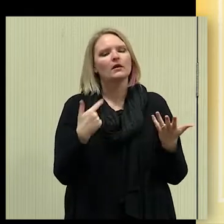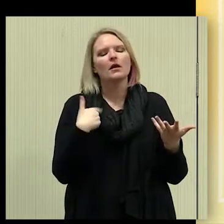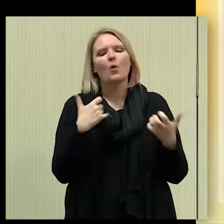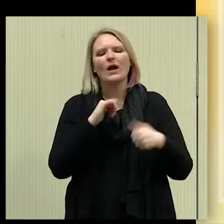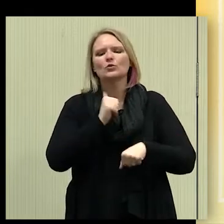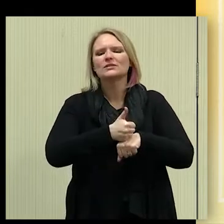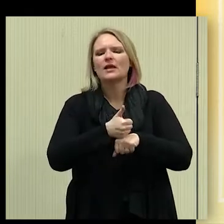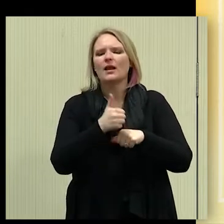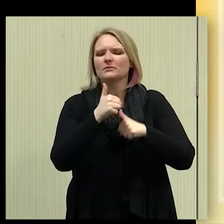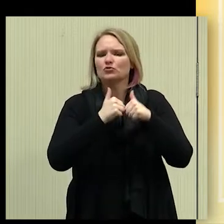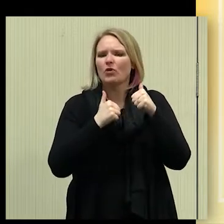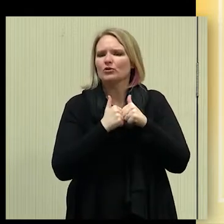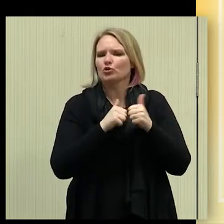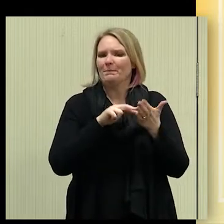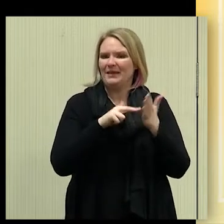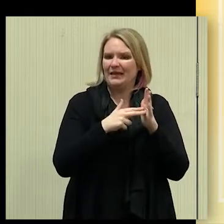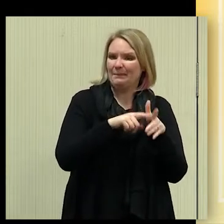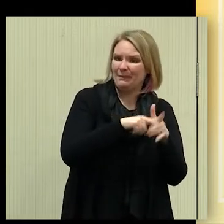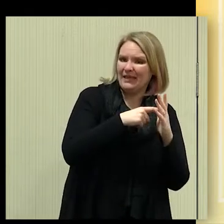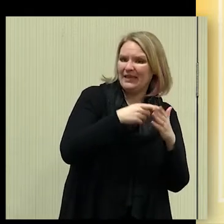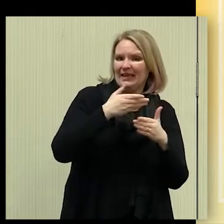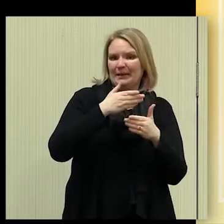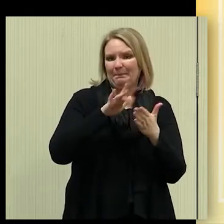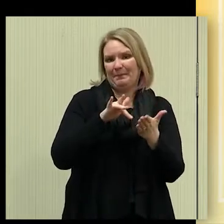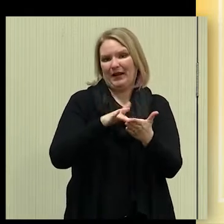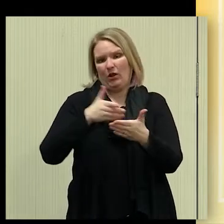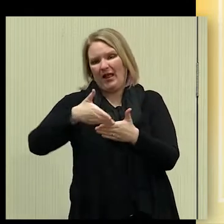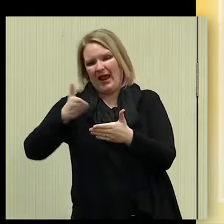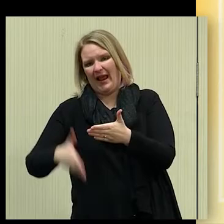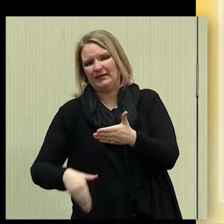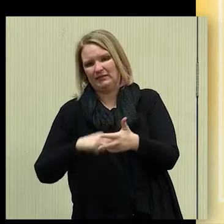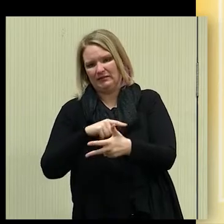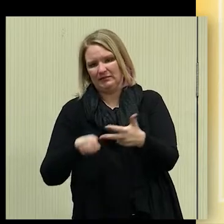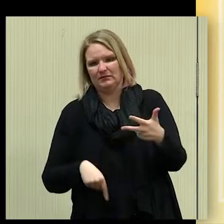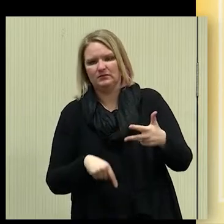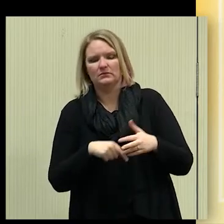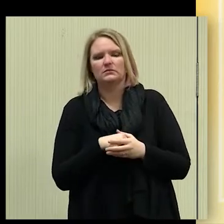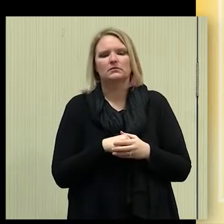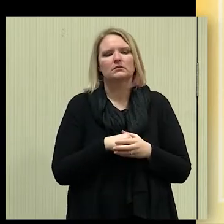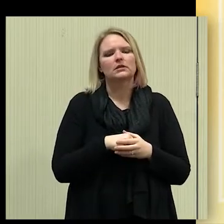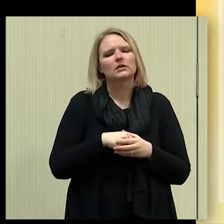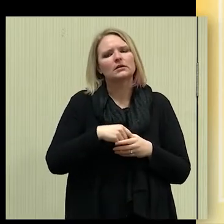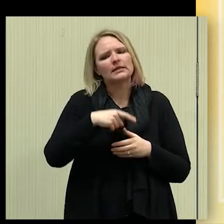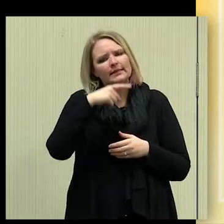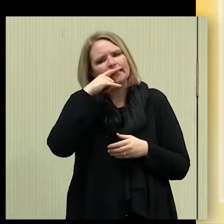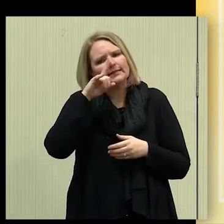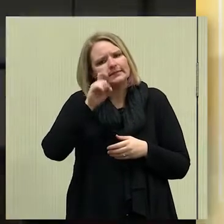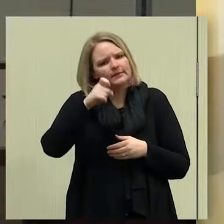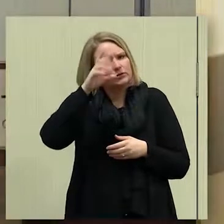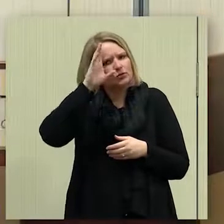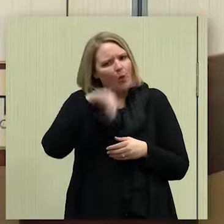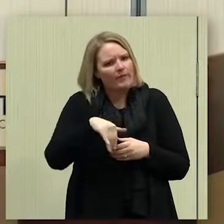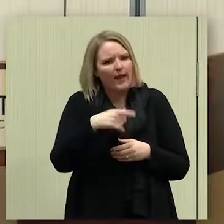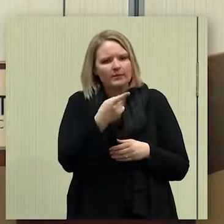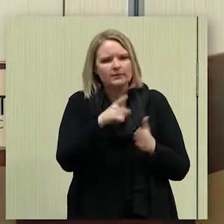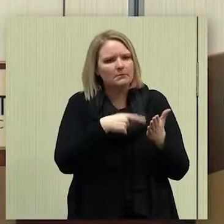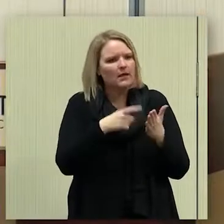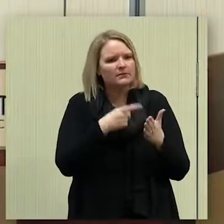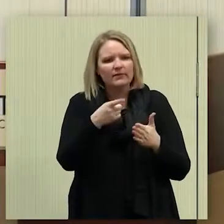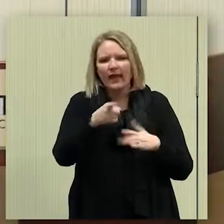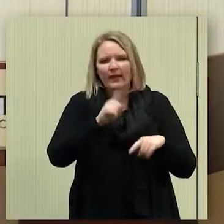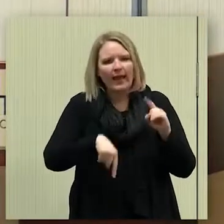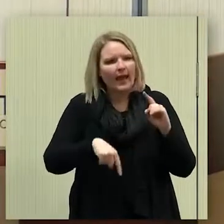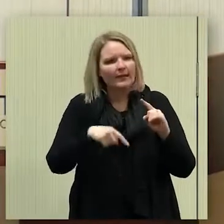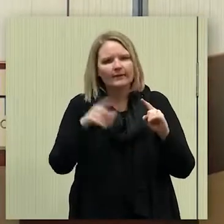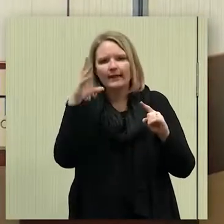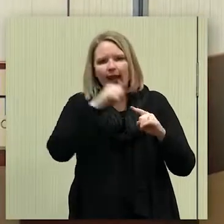to structure activities so there's a beginning and a middle and an end. Okay? So kids know, because sometimes children, they can't anticipate